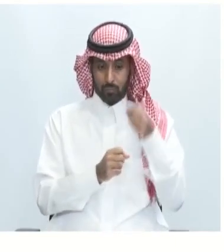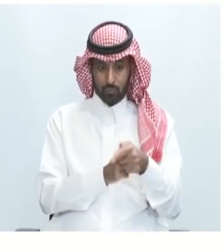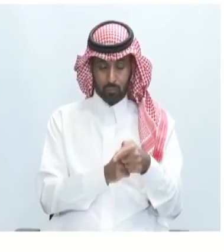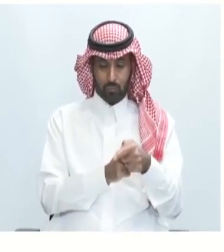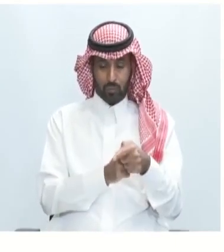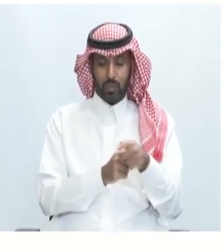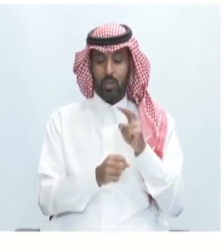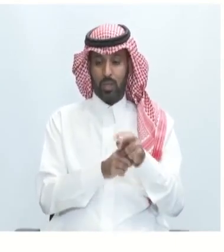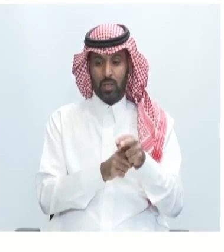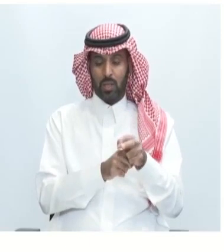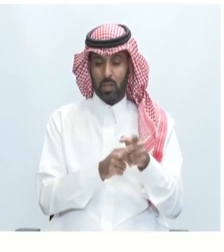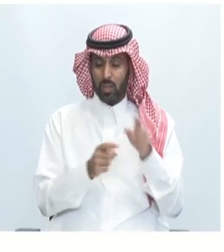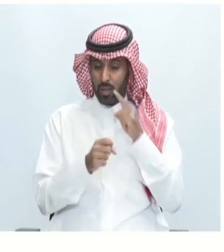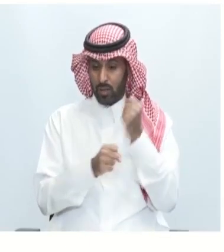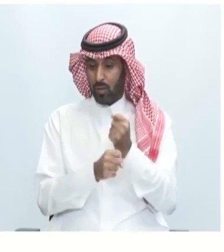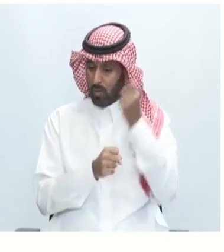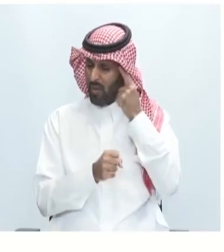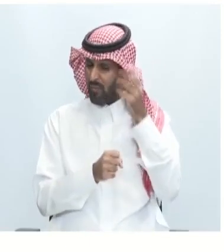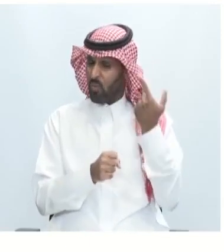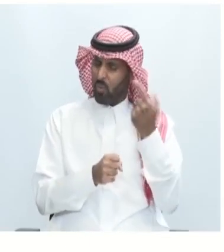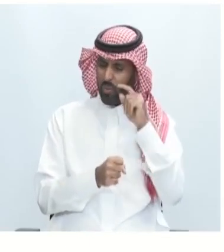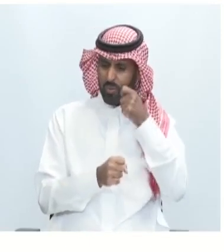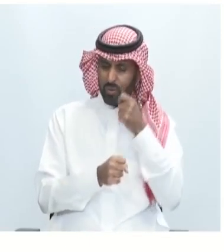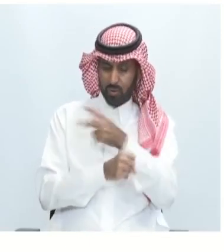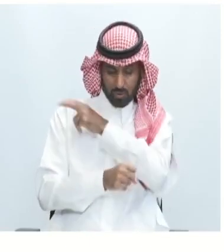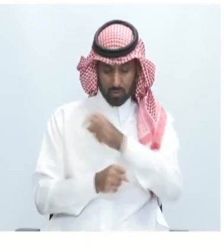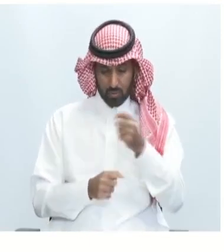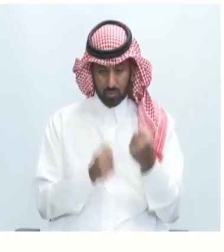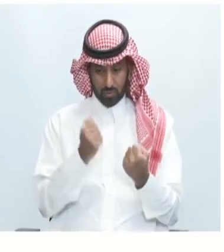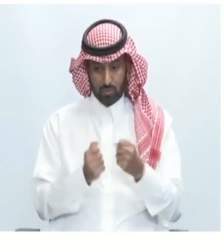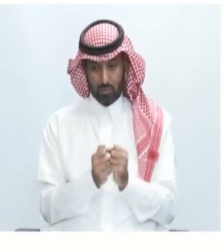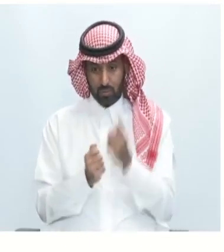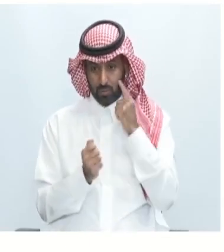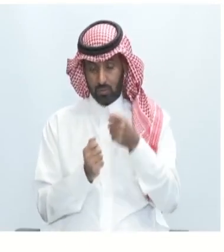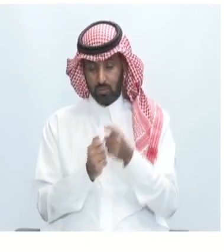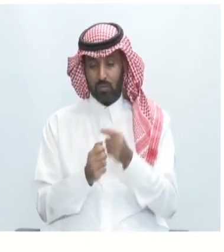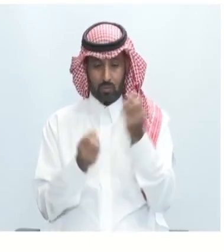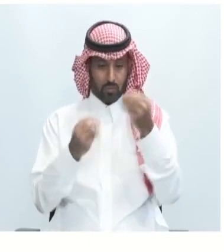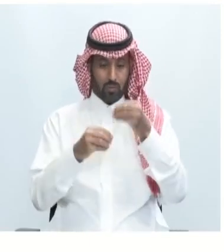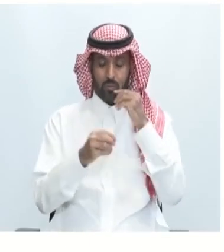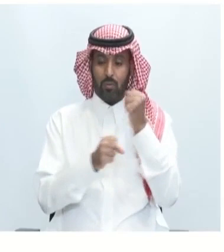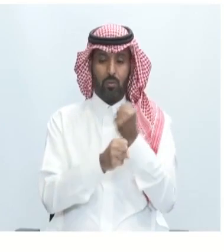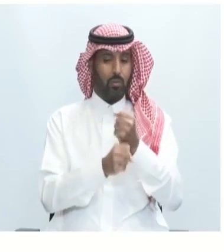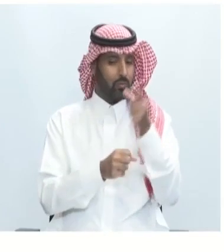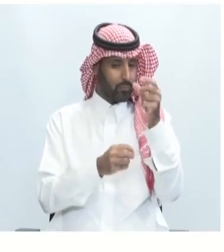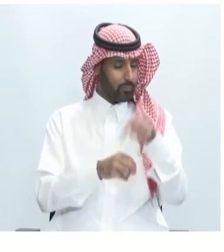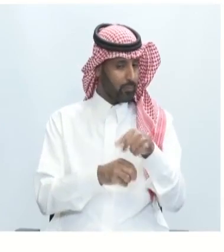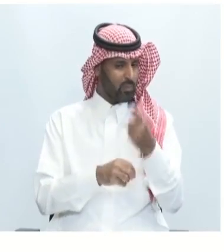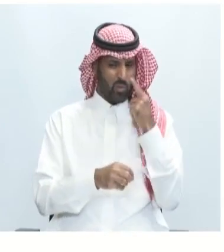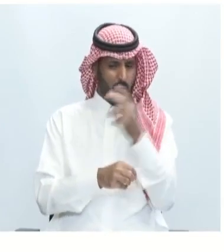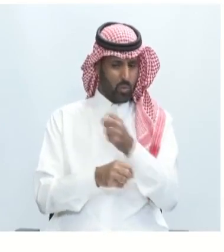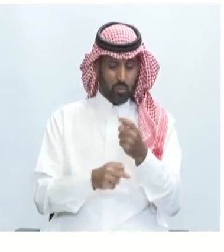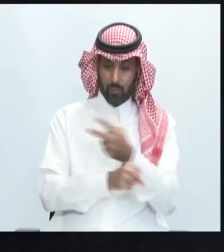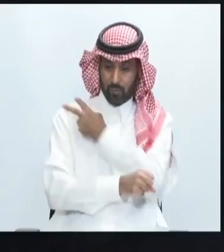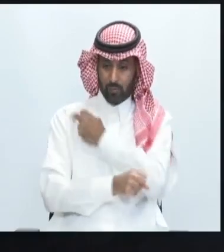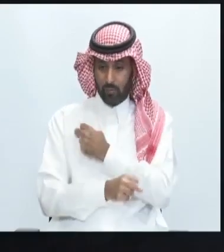were accused. This is a passive verb of stealing the car. If you want to add the doer here by the